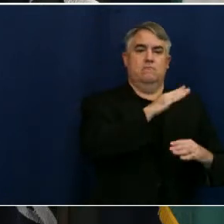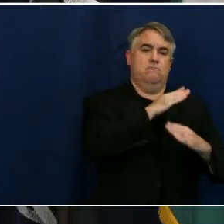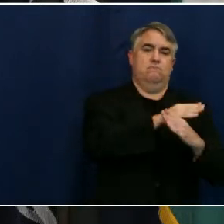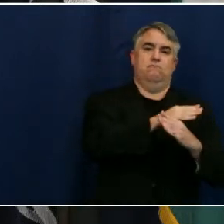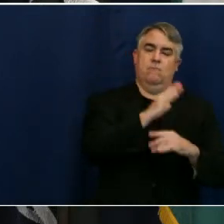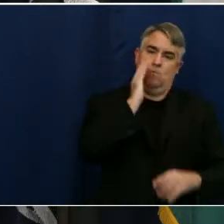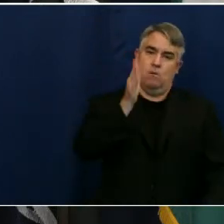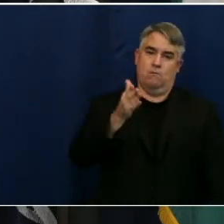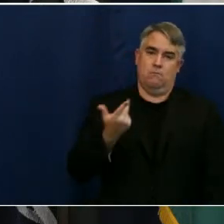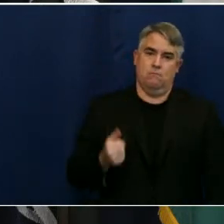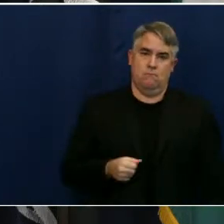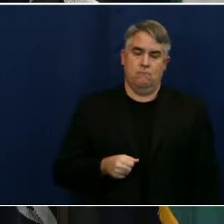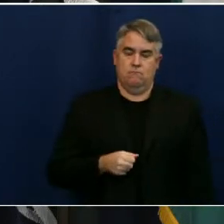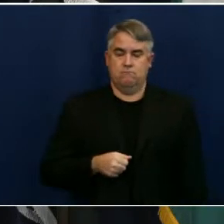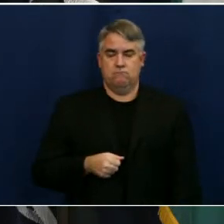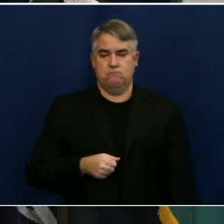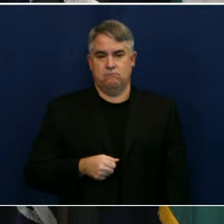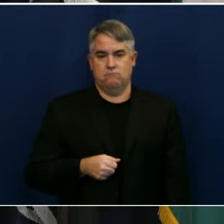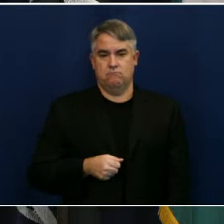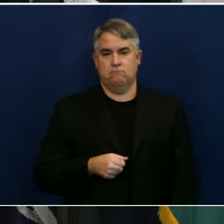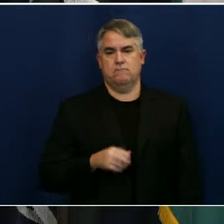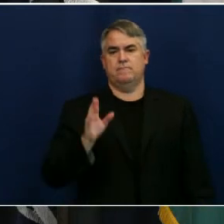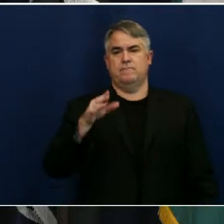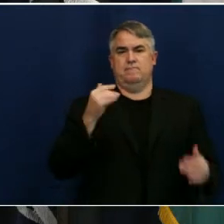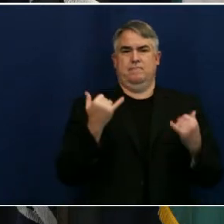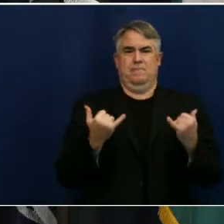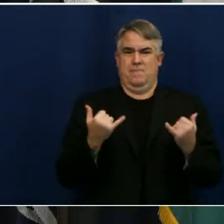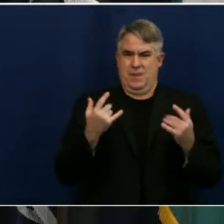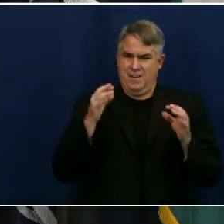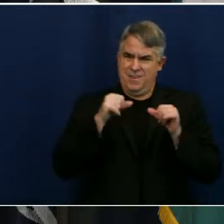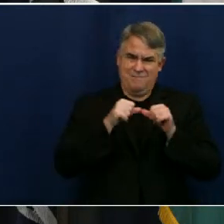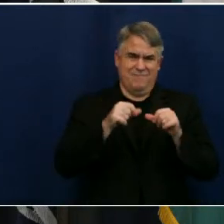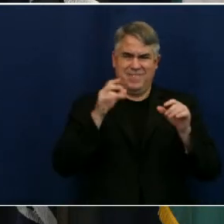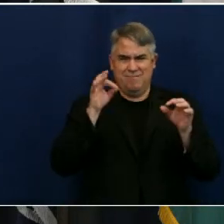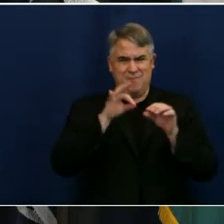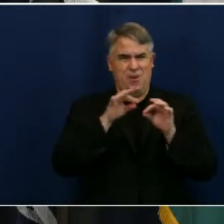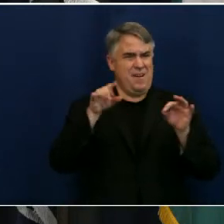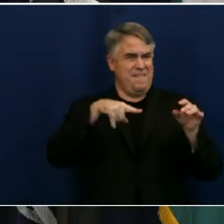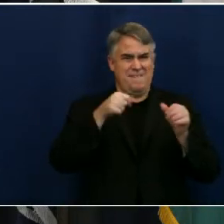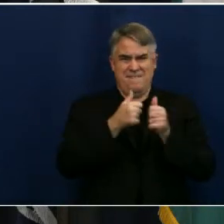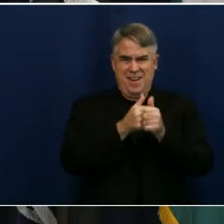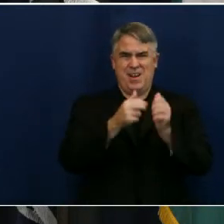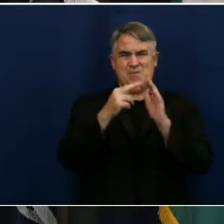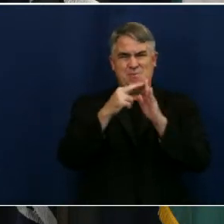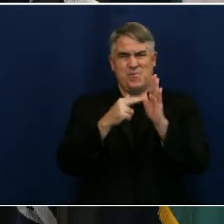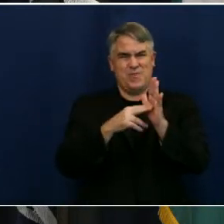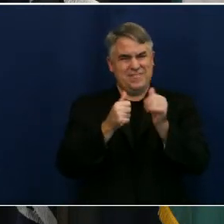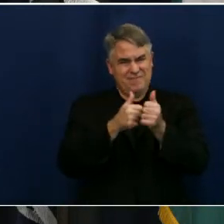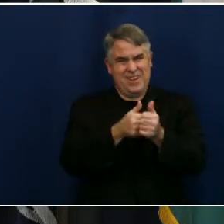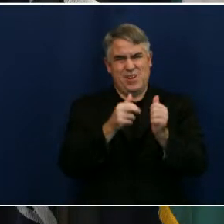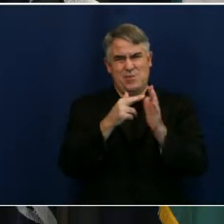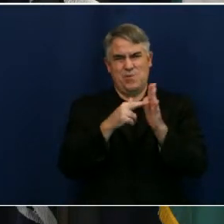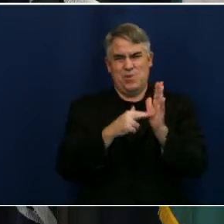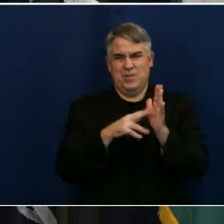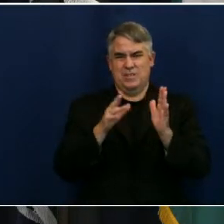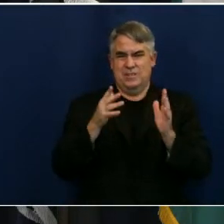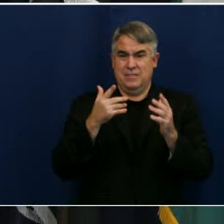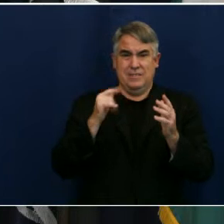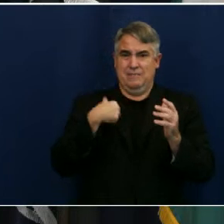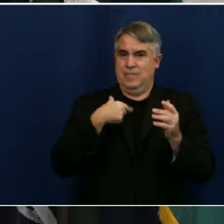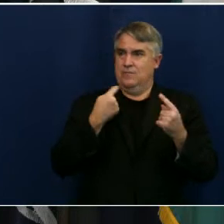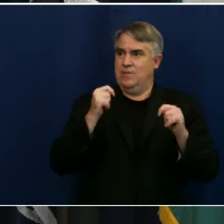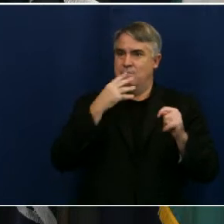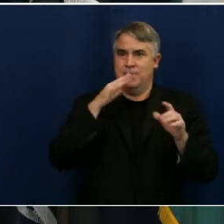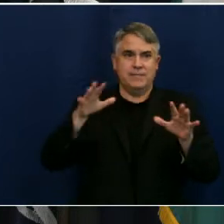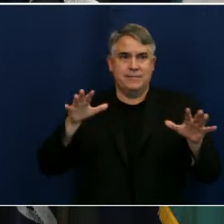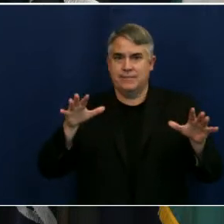activities beyond that. And so we're going to continue to do that and do the best we can. Obviously, there is a lot of folks,